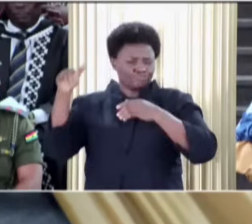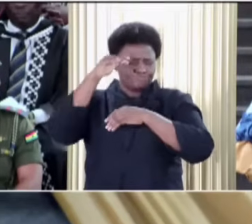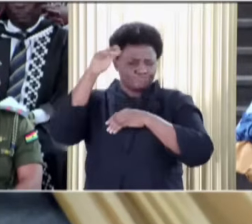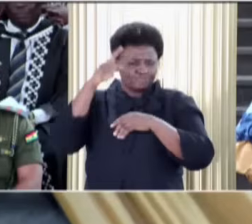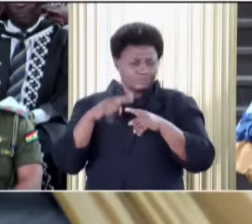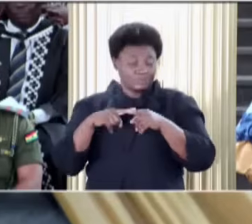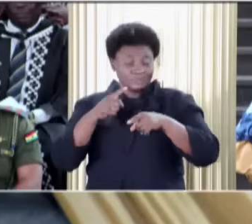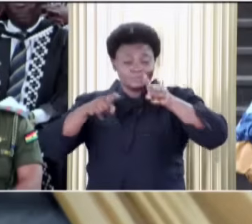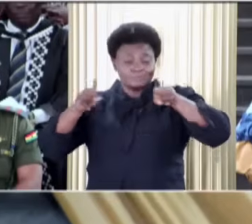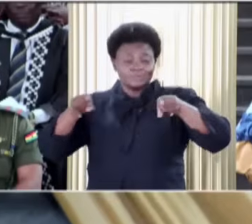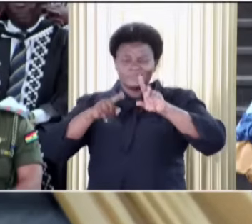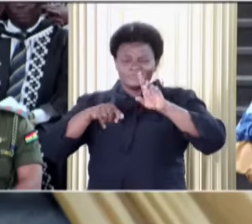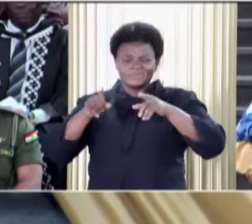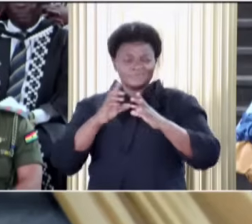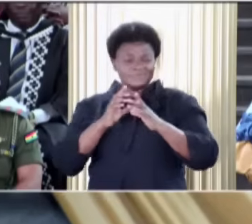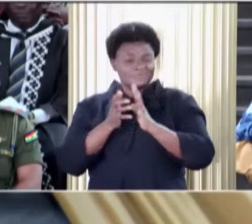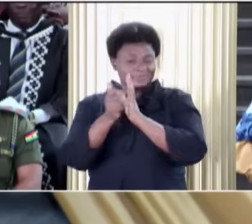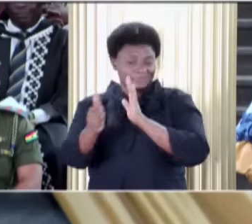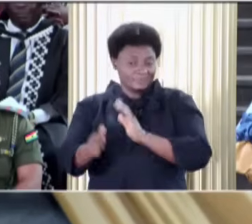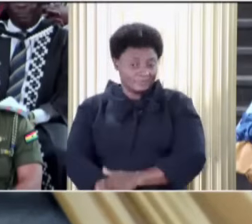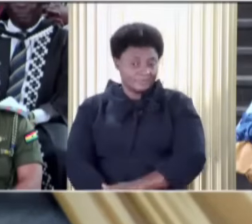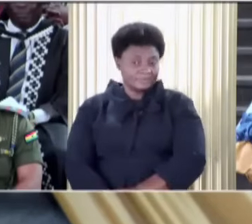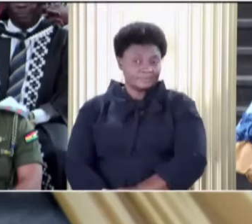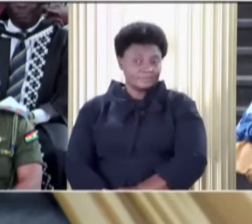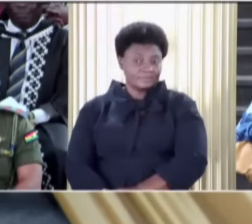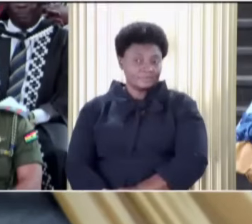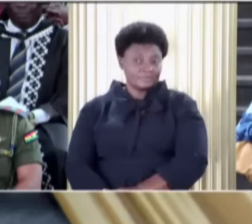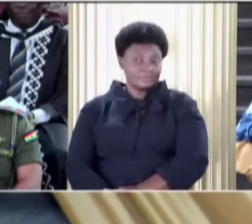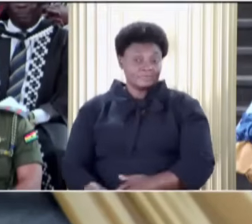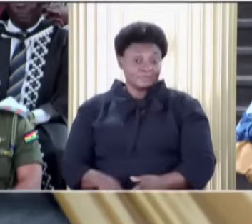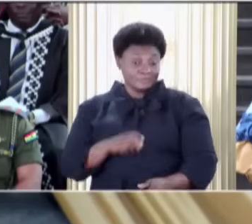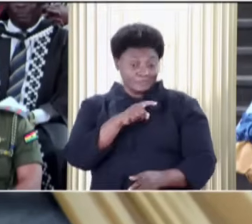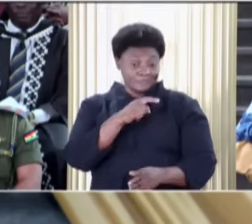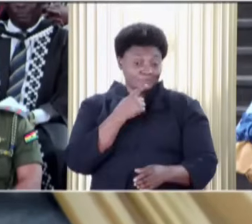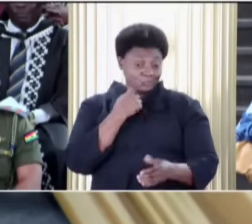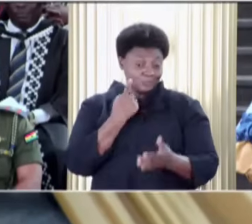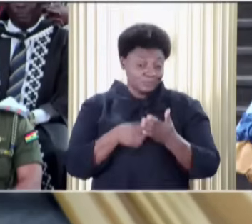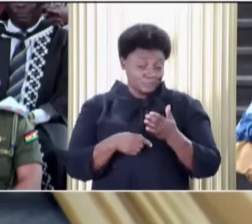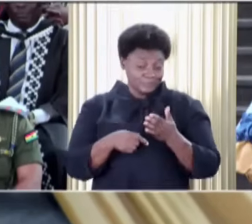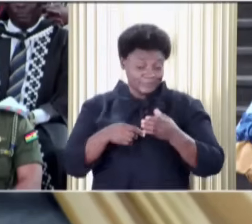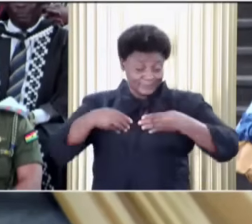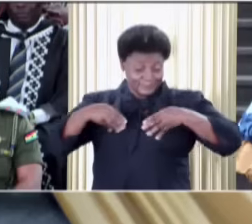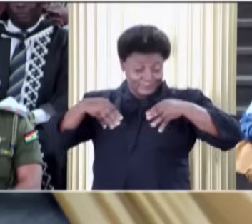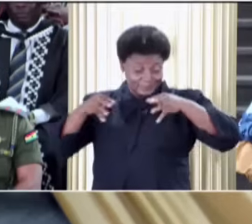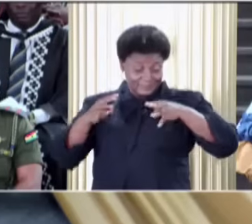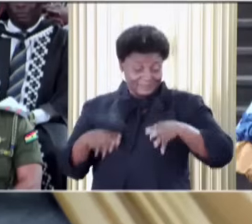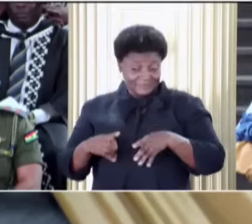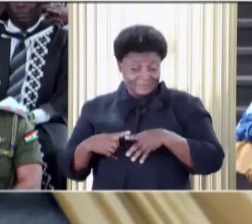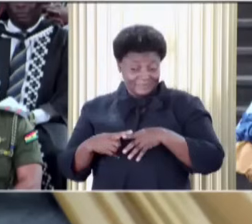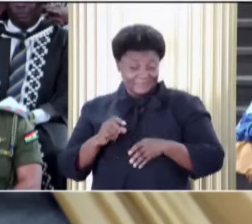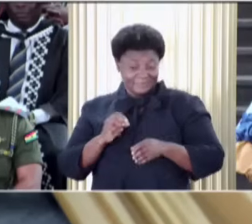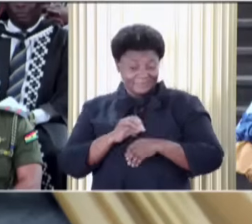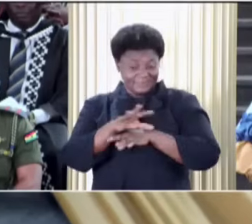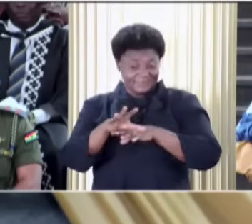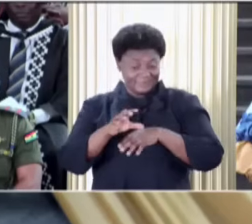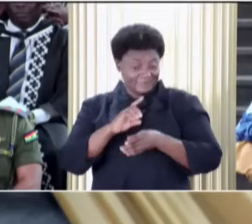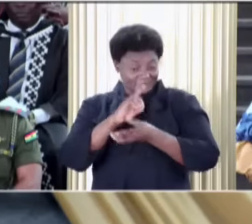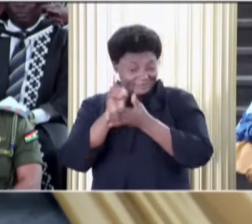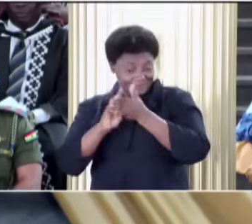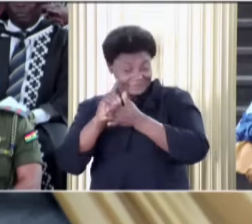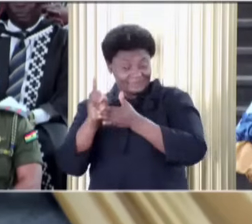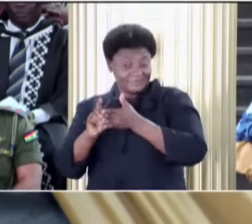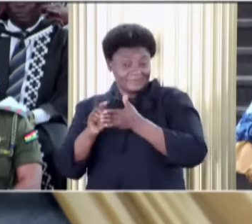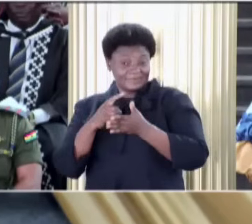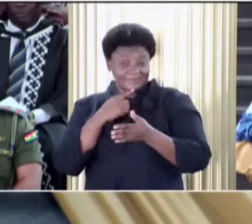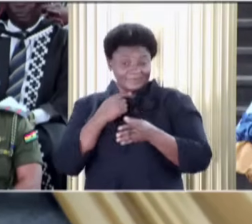fields. As both a marketer and experiential product designer, she creates immersive approaches